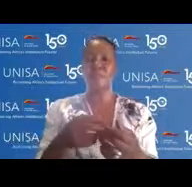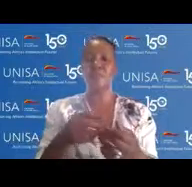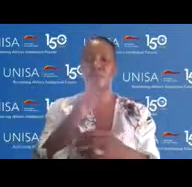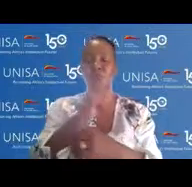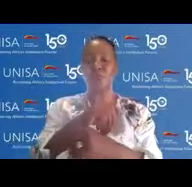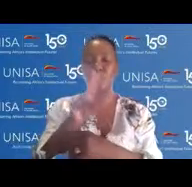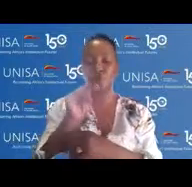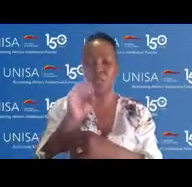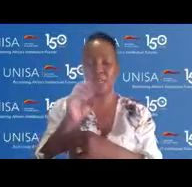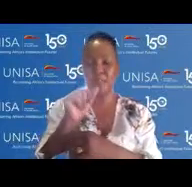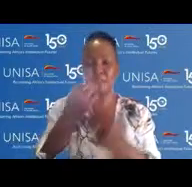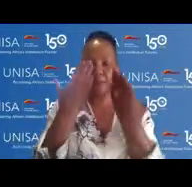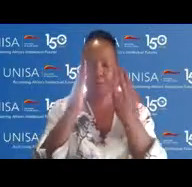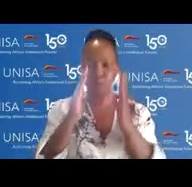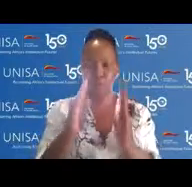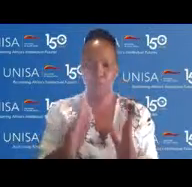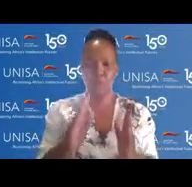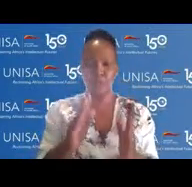Student.